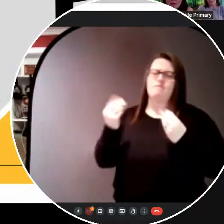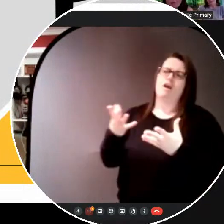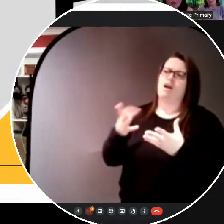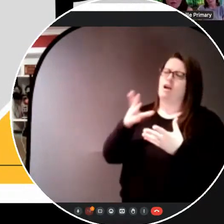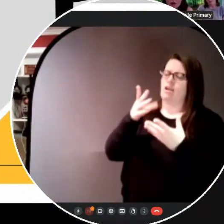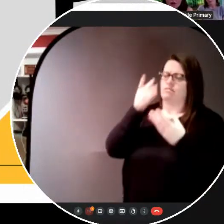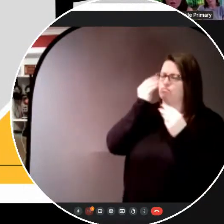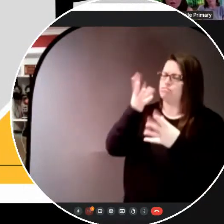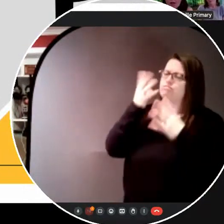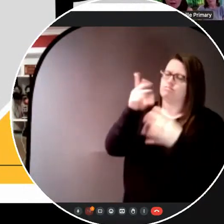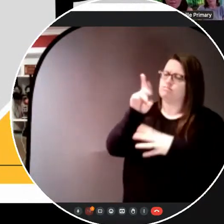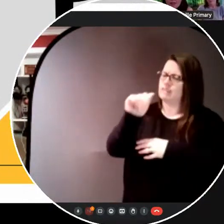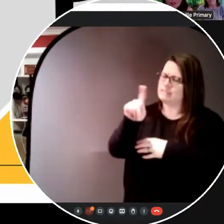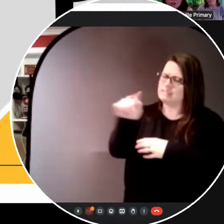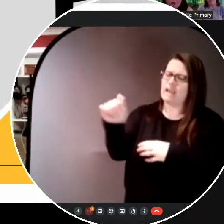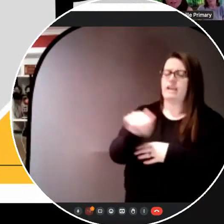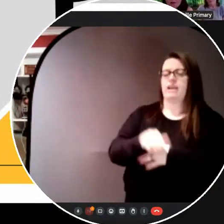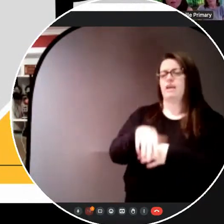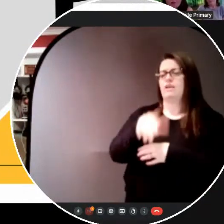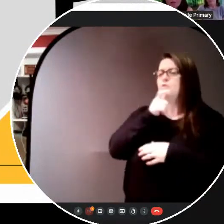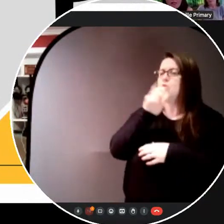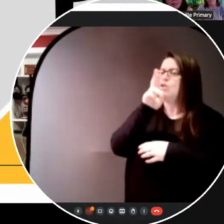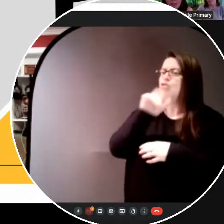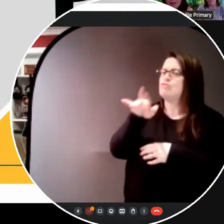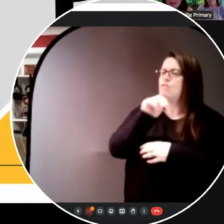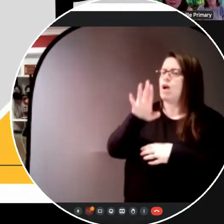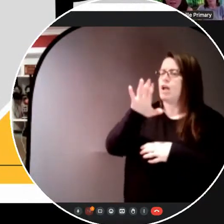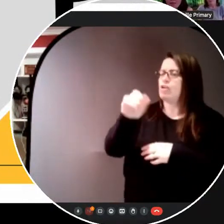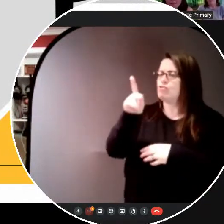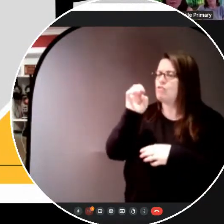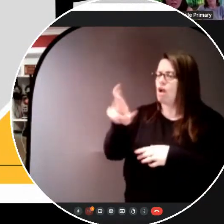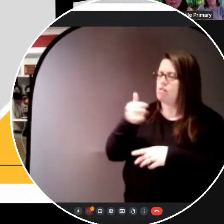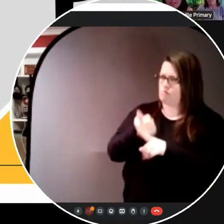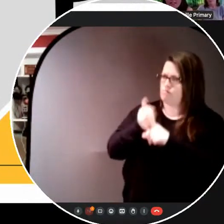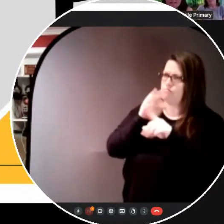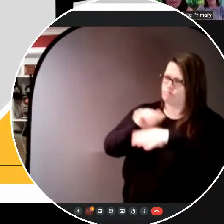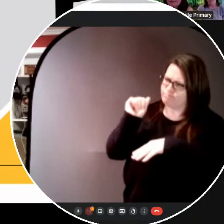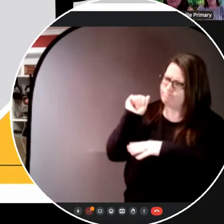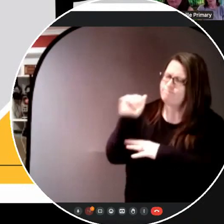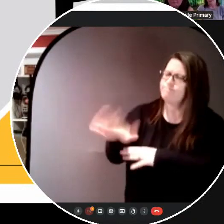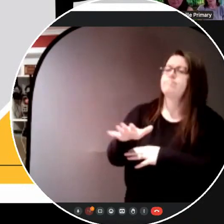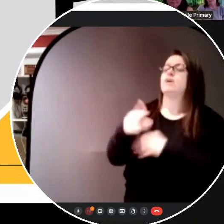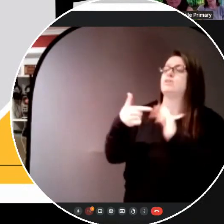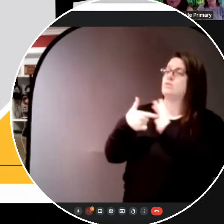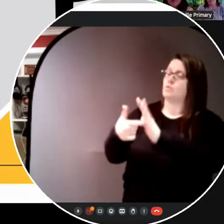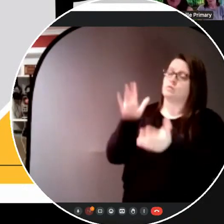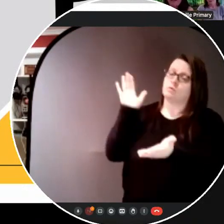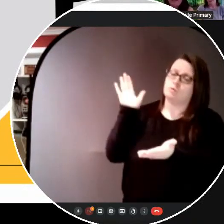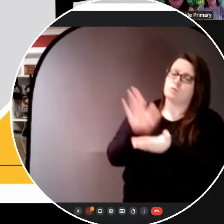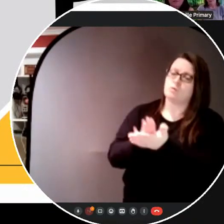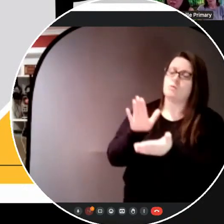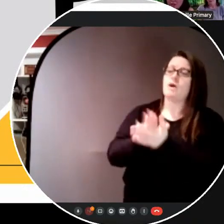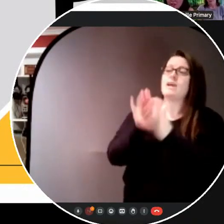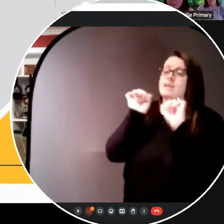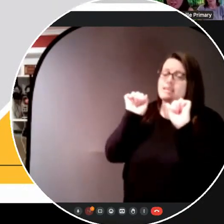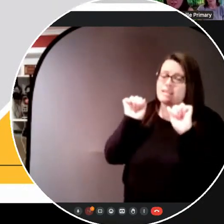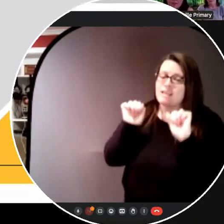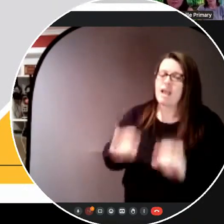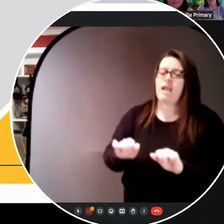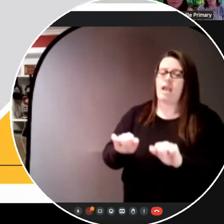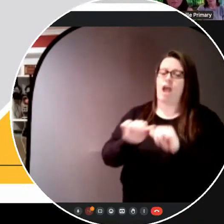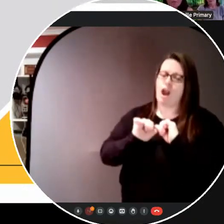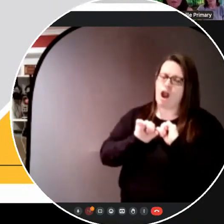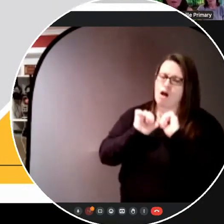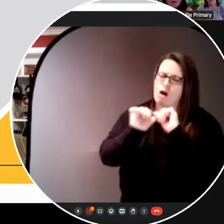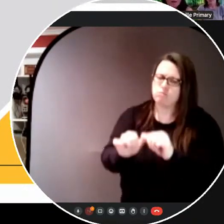by Ryan Crocker that shows that our school can readily provide French immersion and kinder